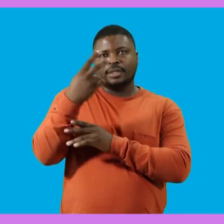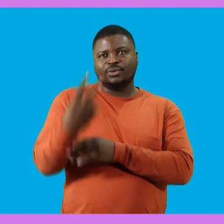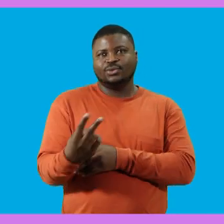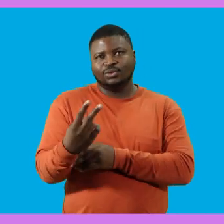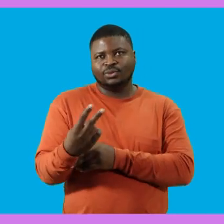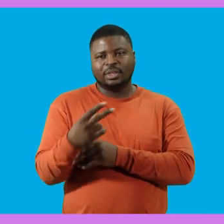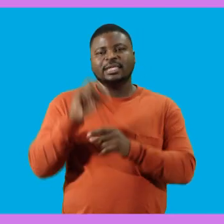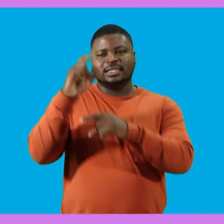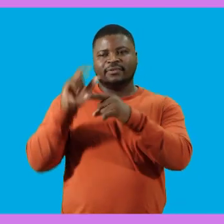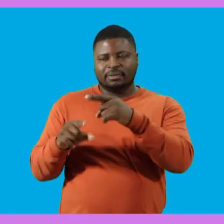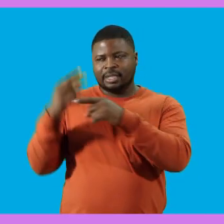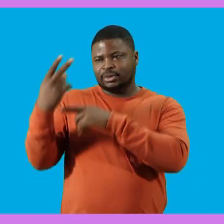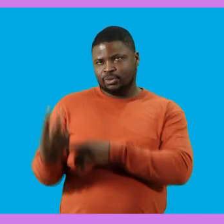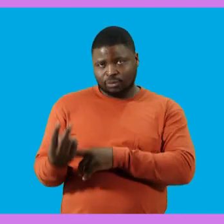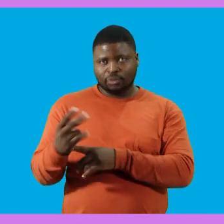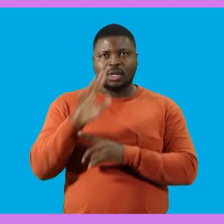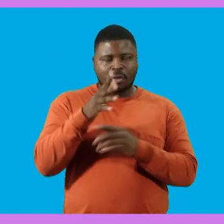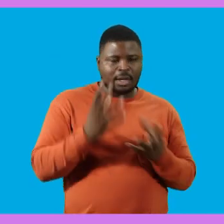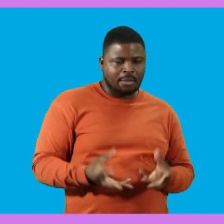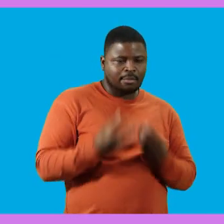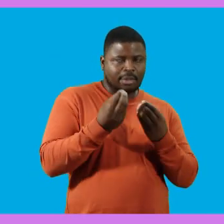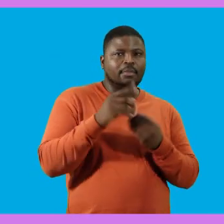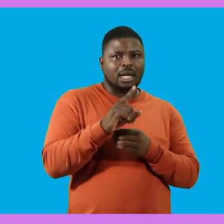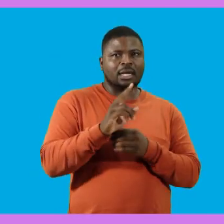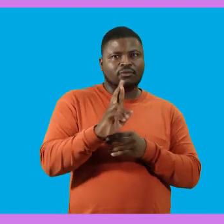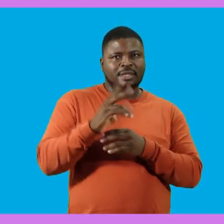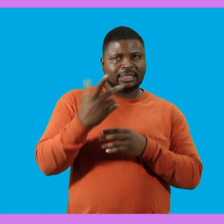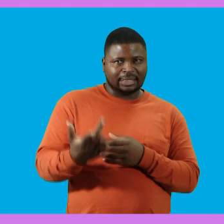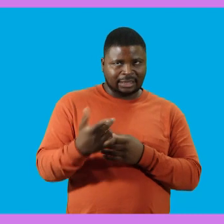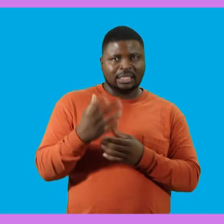1,2 divided by 2, which is